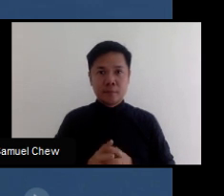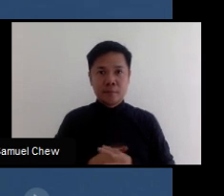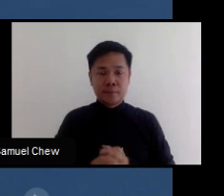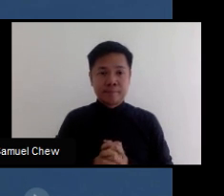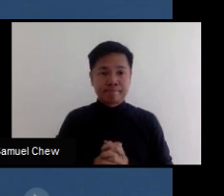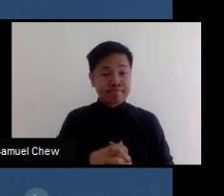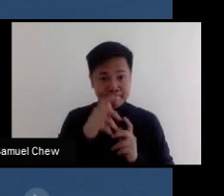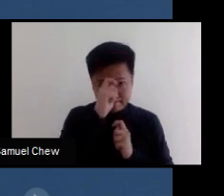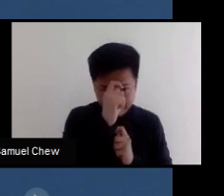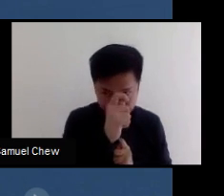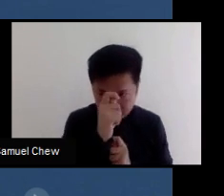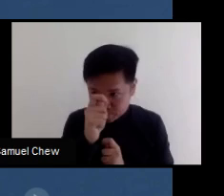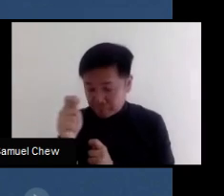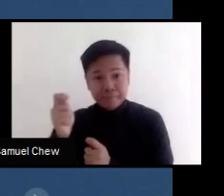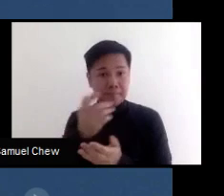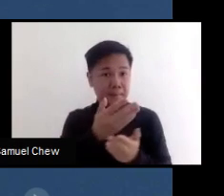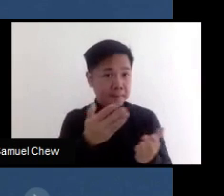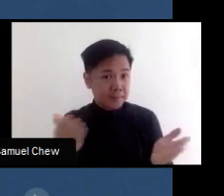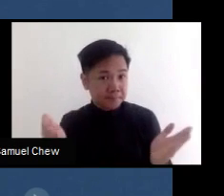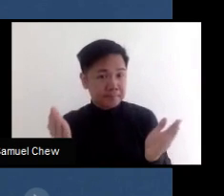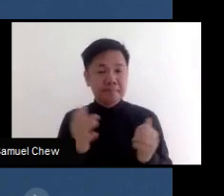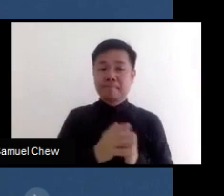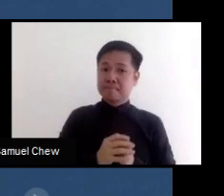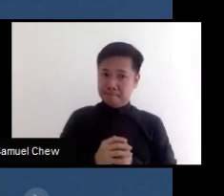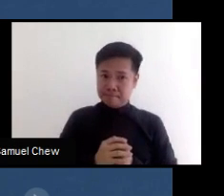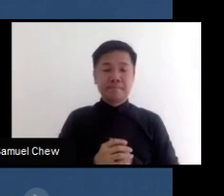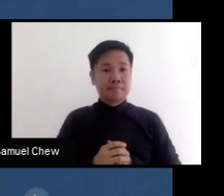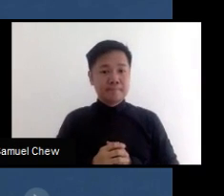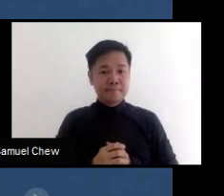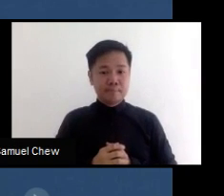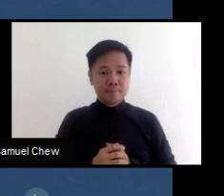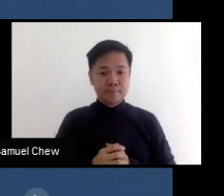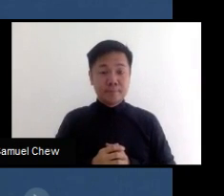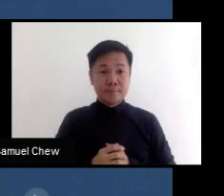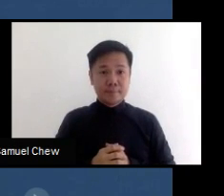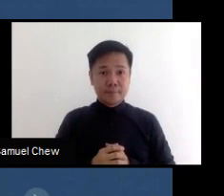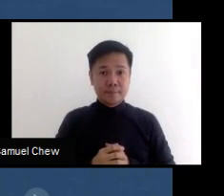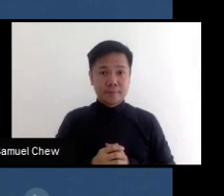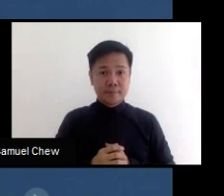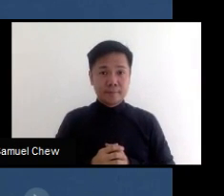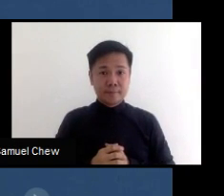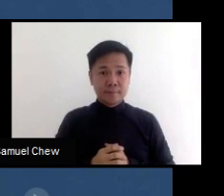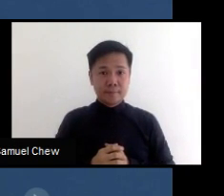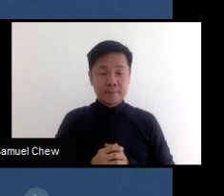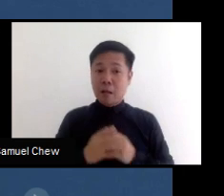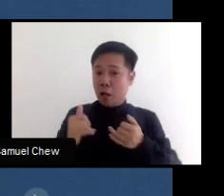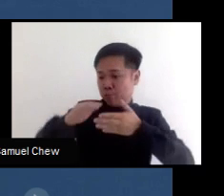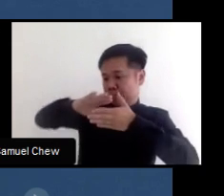Excellencies, distinguished delegates, ladies and gentlemen, we have now reached the end of